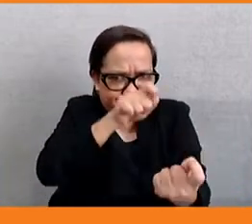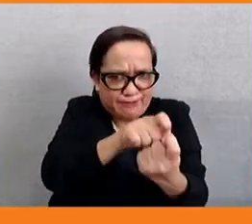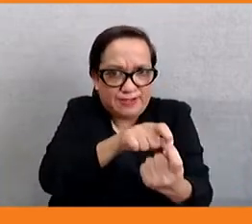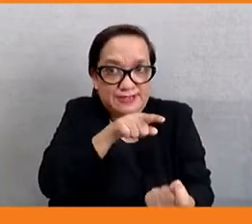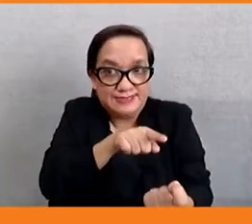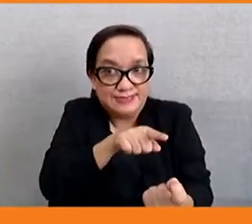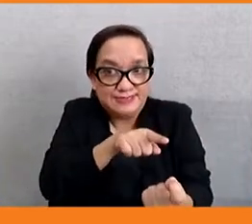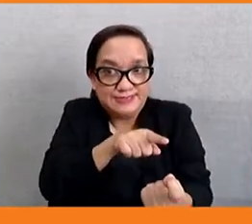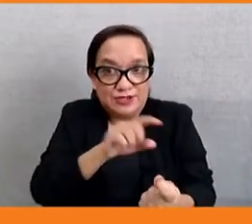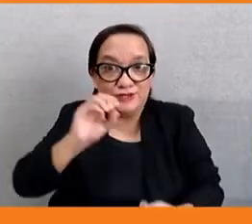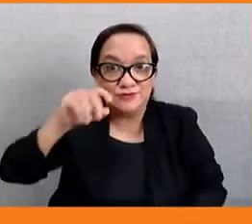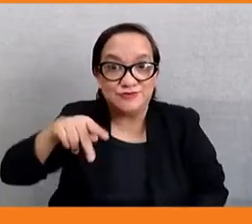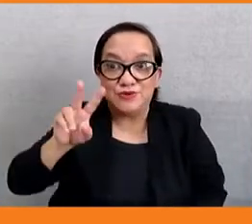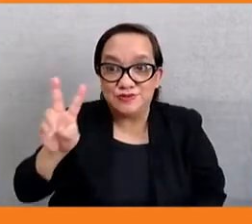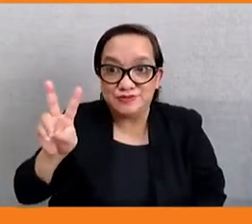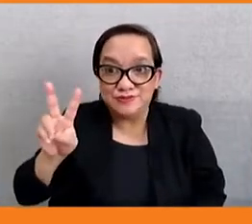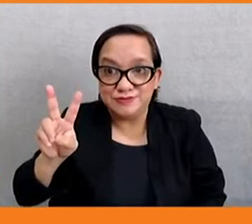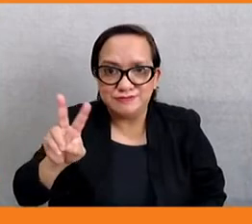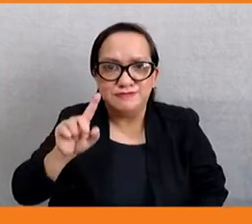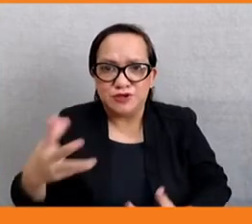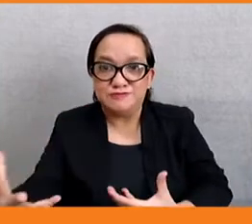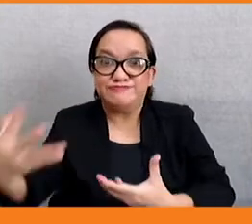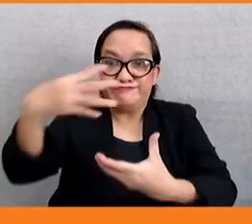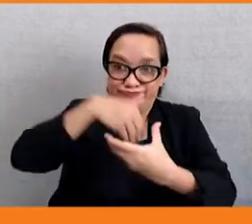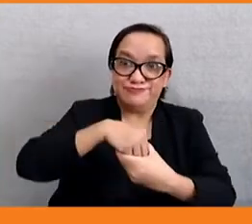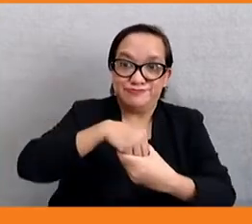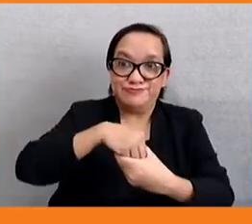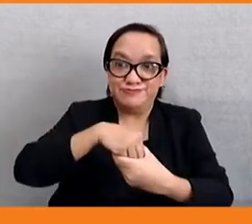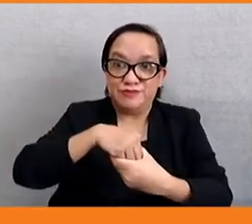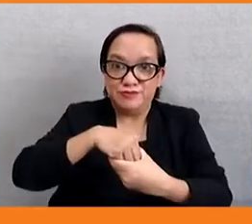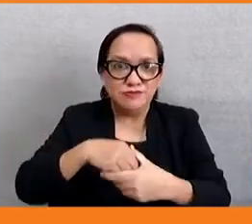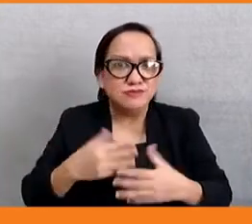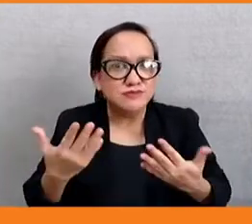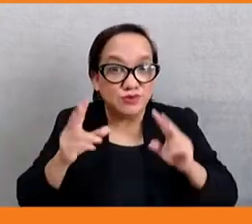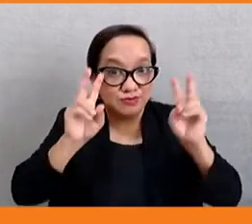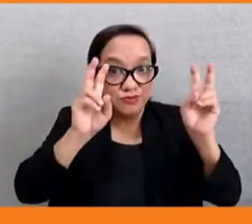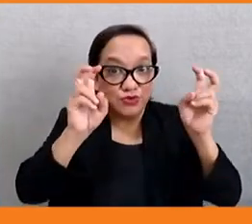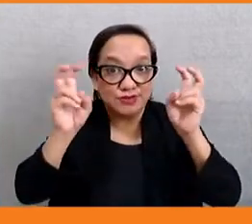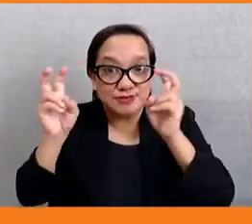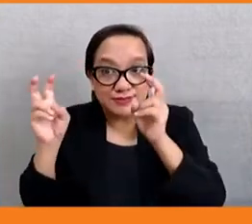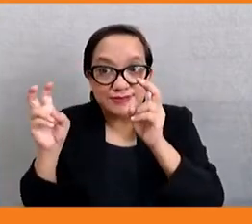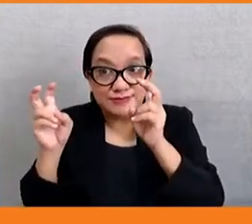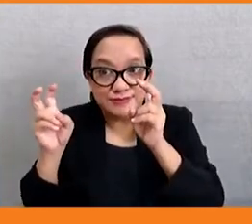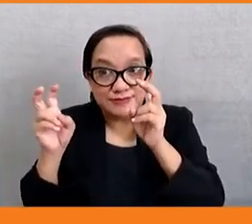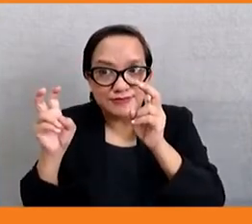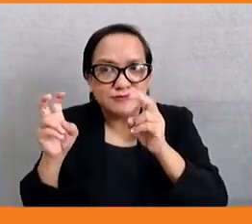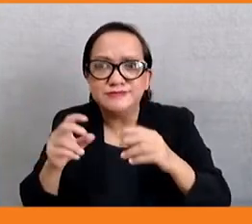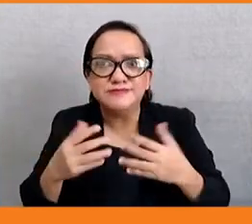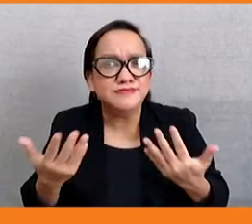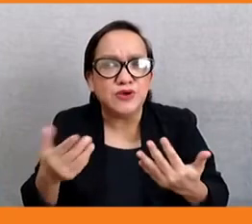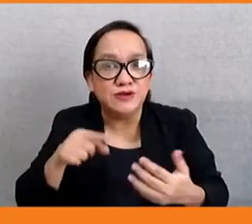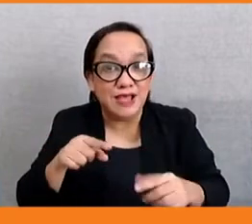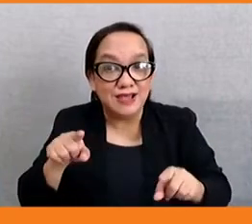Toward this end, we continue to tackle multifaceted and intersectional gender inequalities